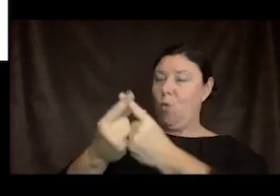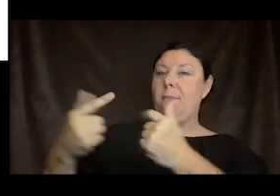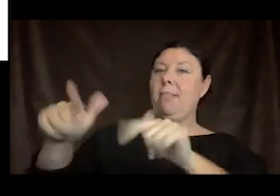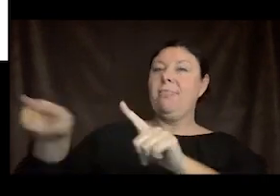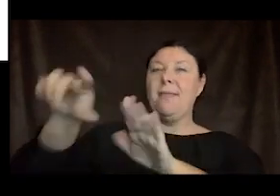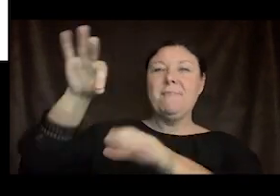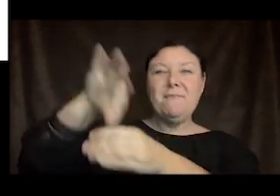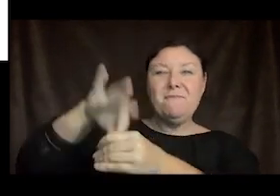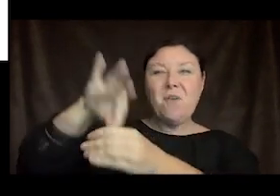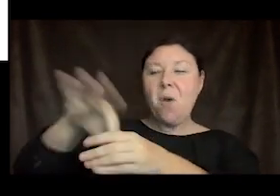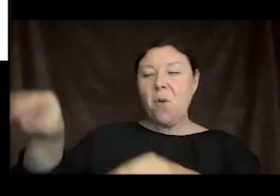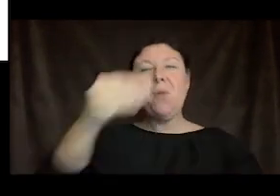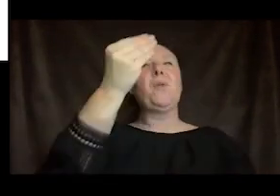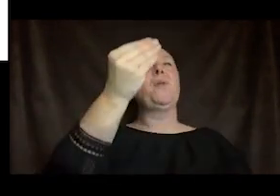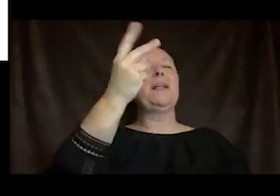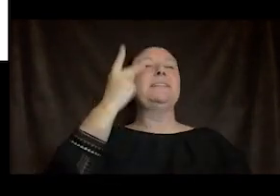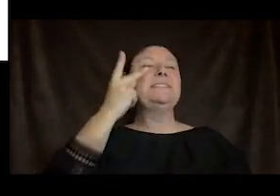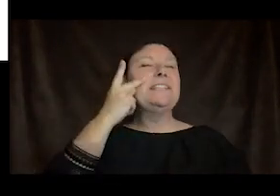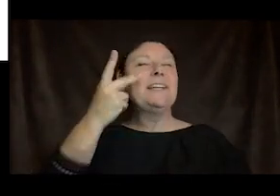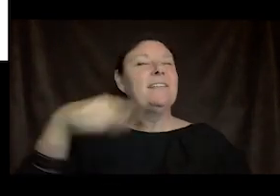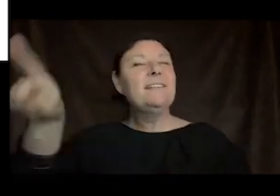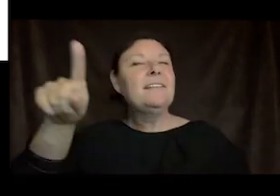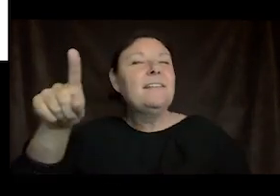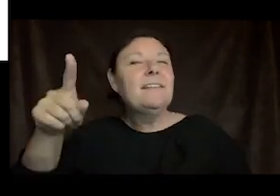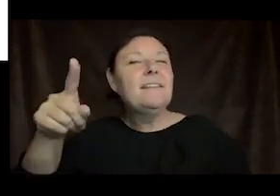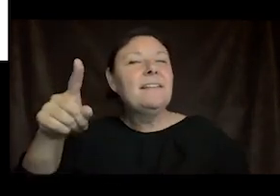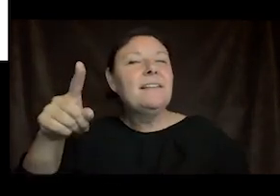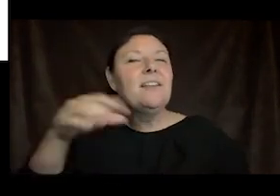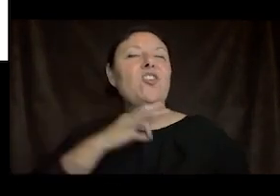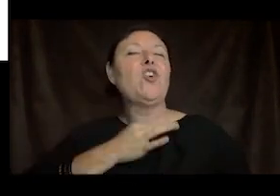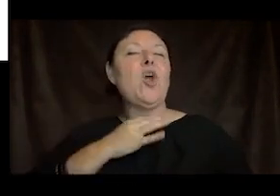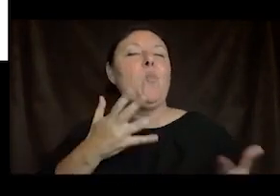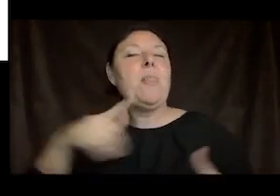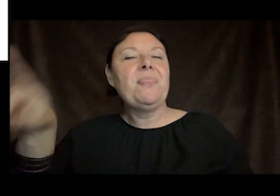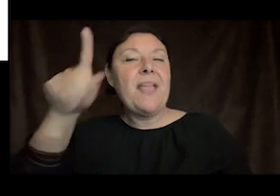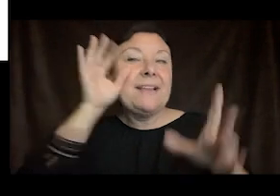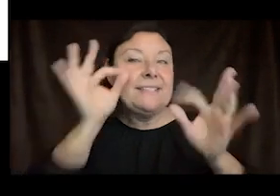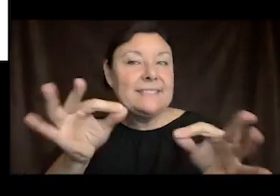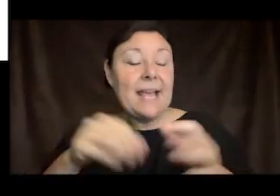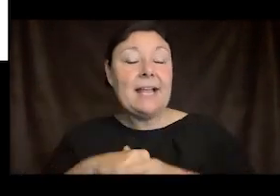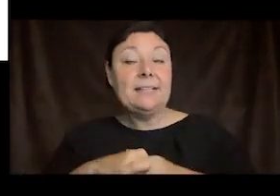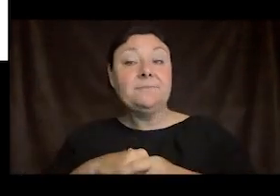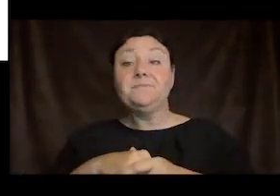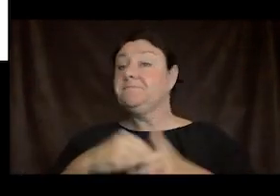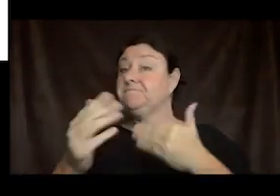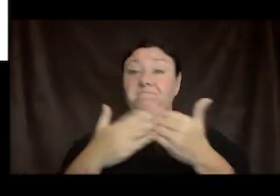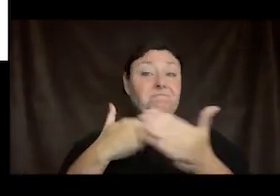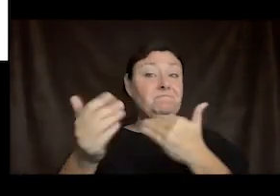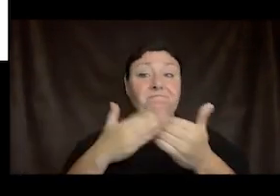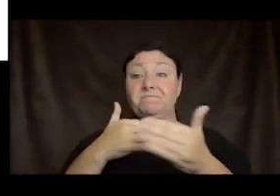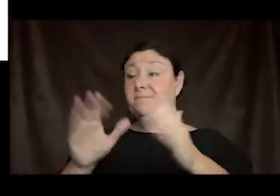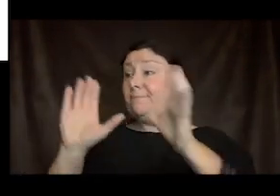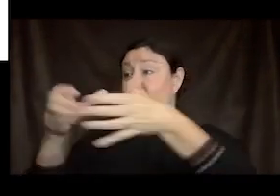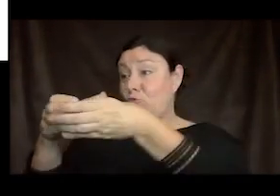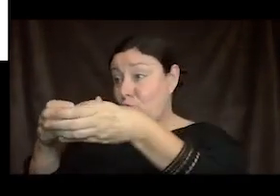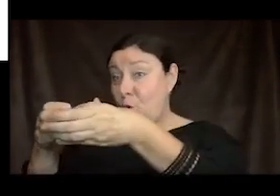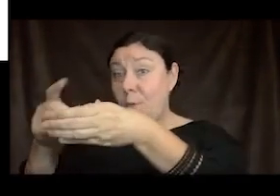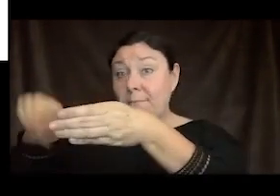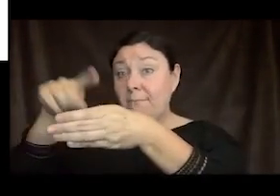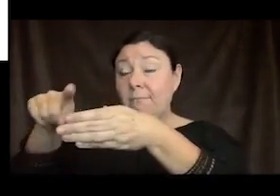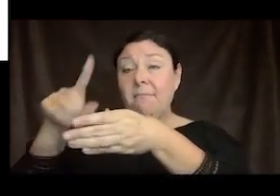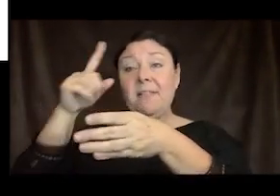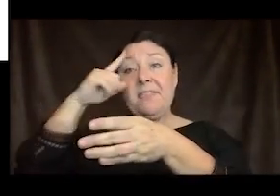and see what the vote comes out to be. And even if a group of students think differently, a minority of